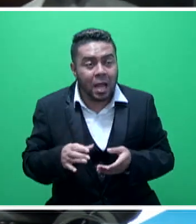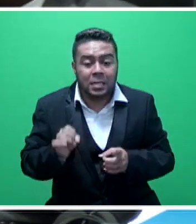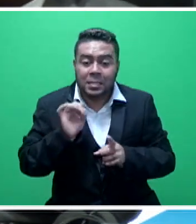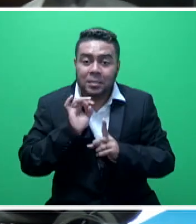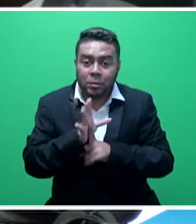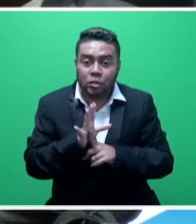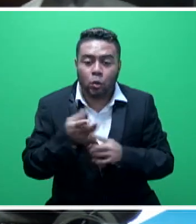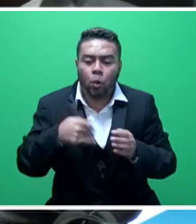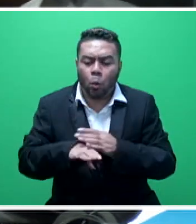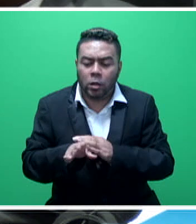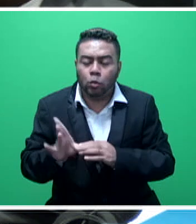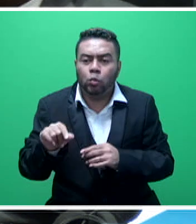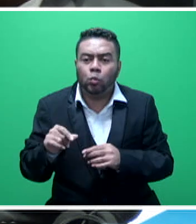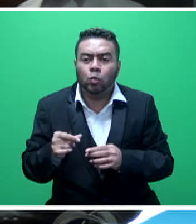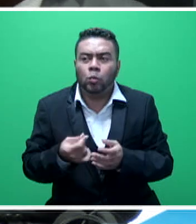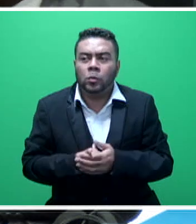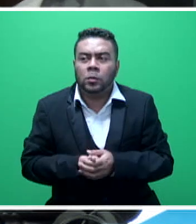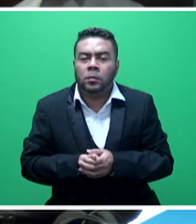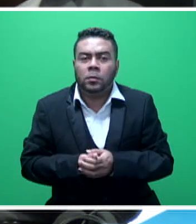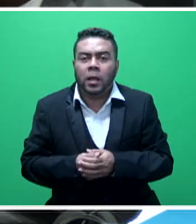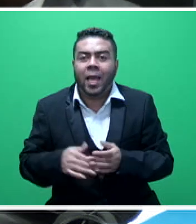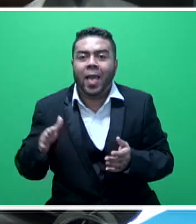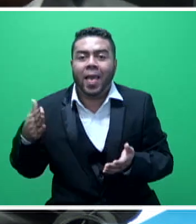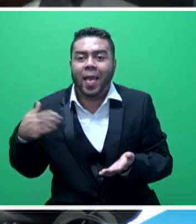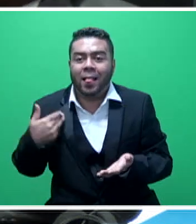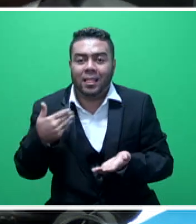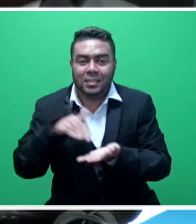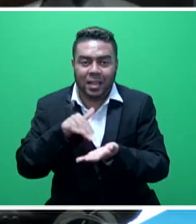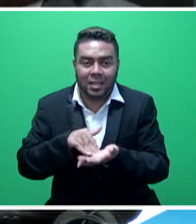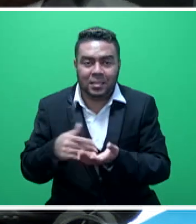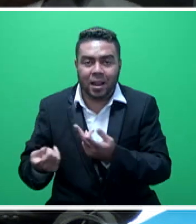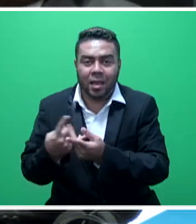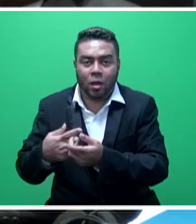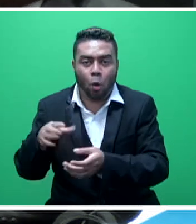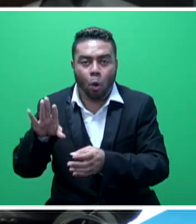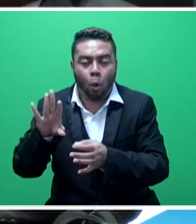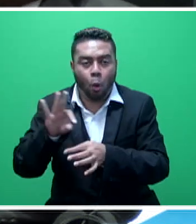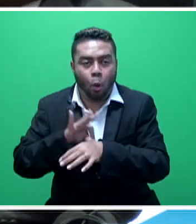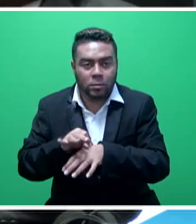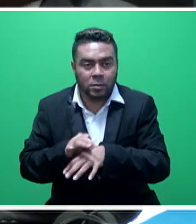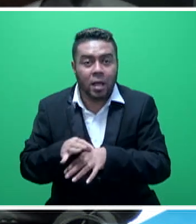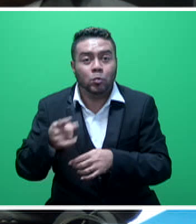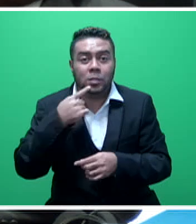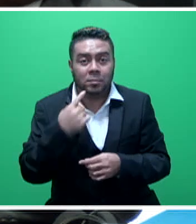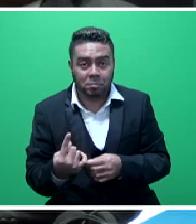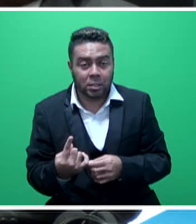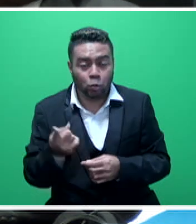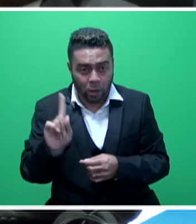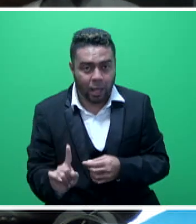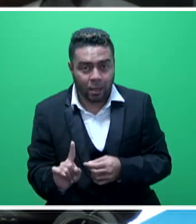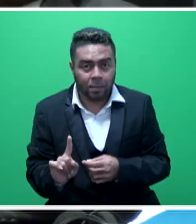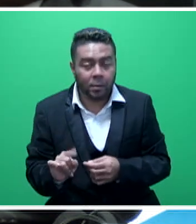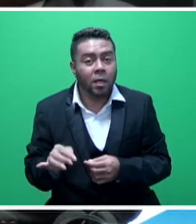and do clinics into health centres and subdivisional hospitals. Honourable Speaker, as we speak today,